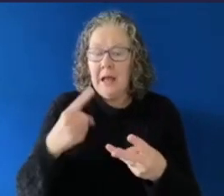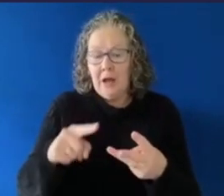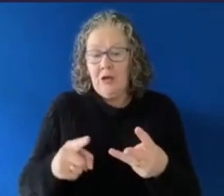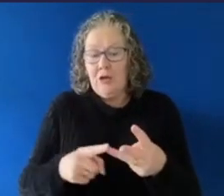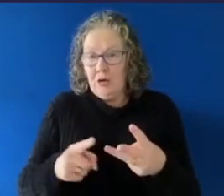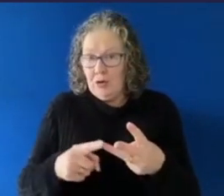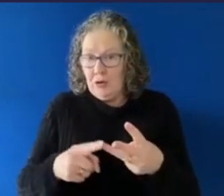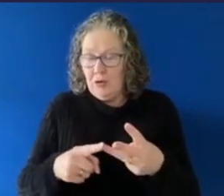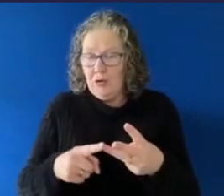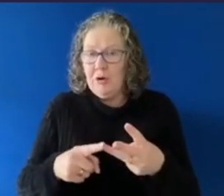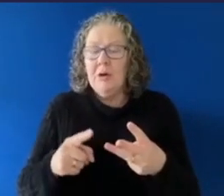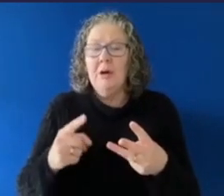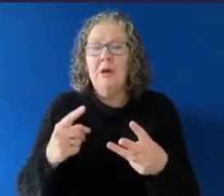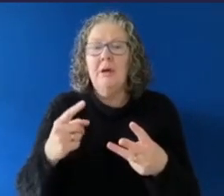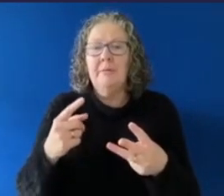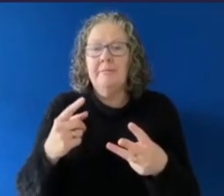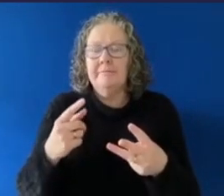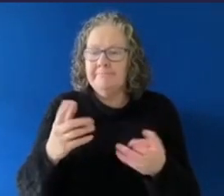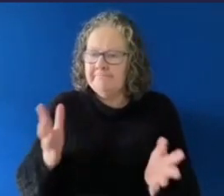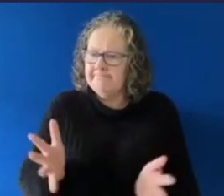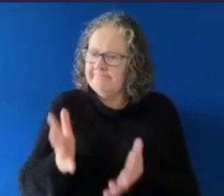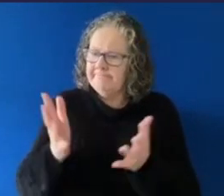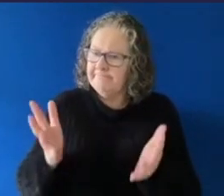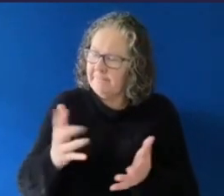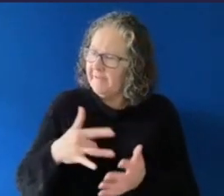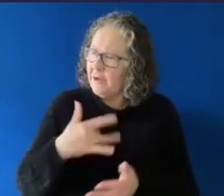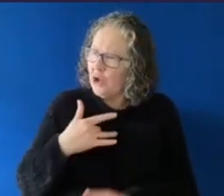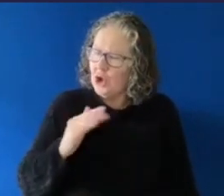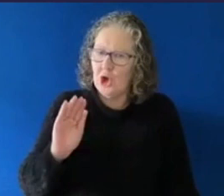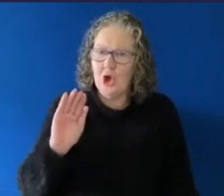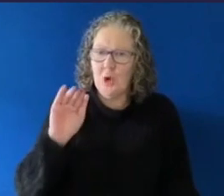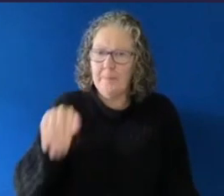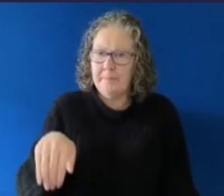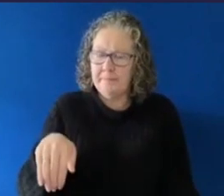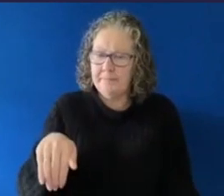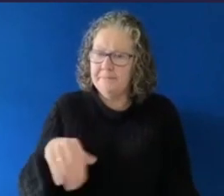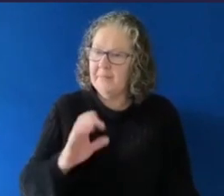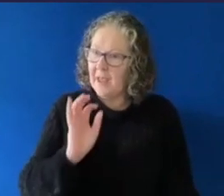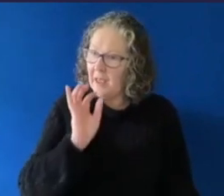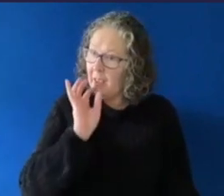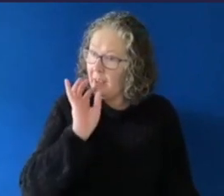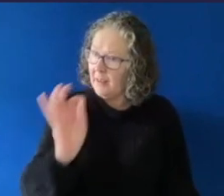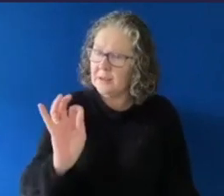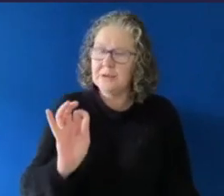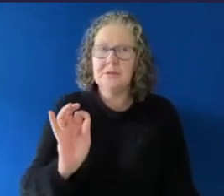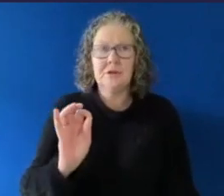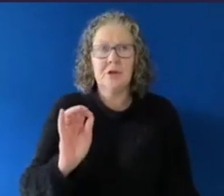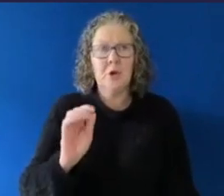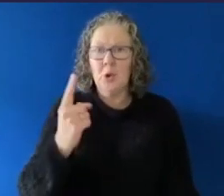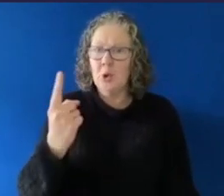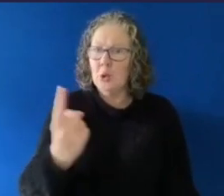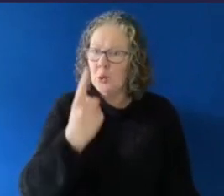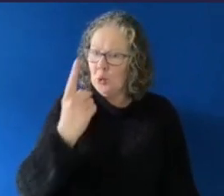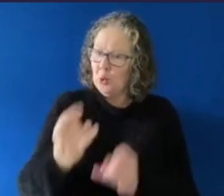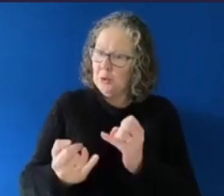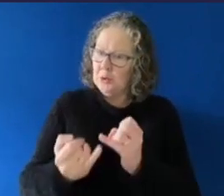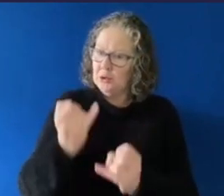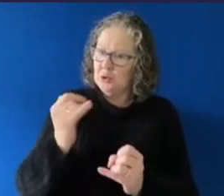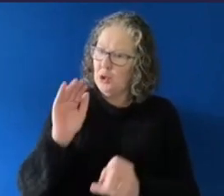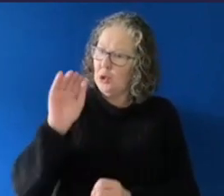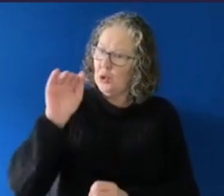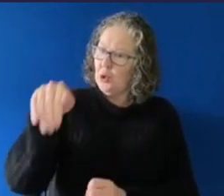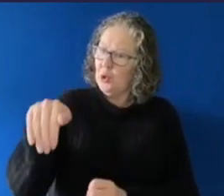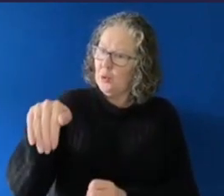important in promoting a sense of home. And that is asking, whose home is it, right? And more deeply